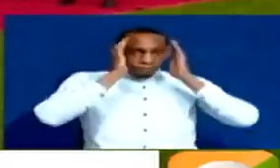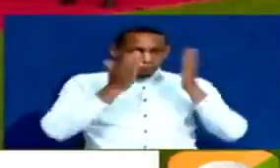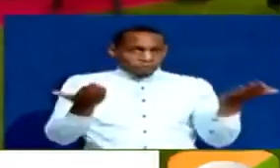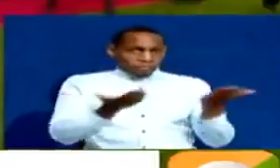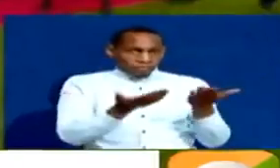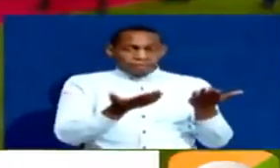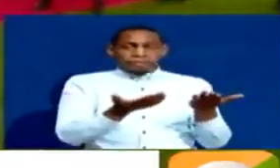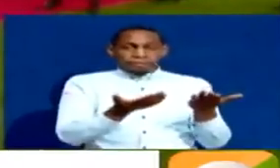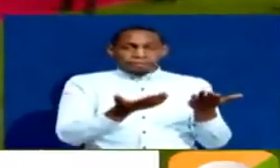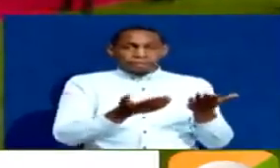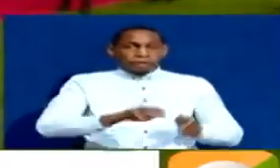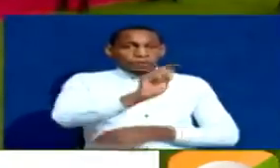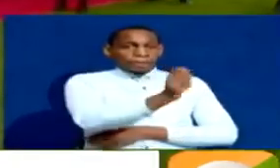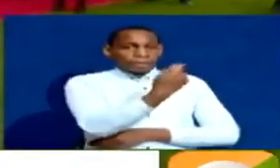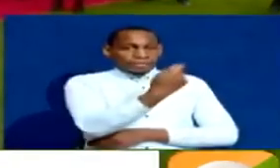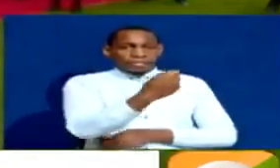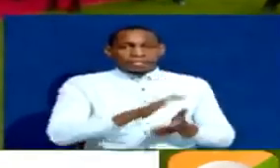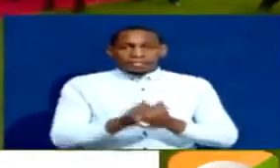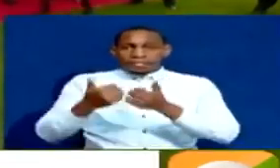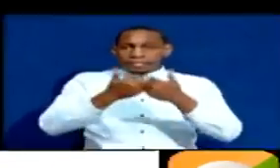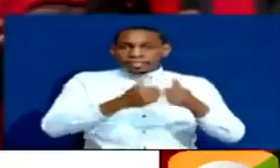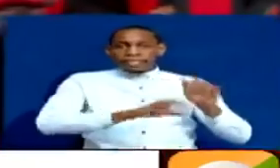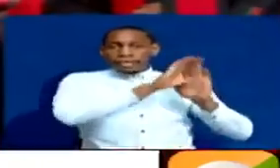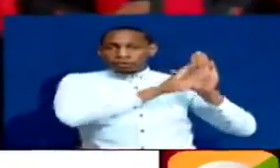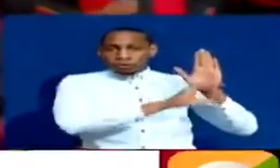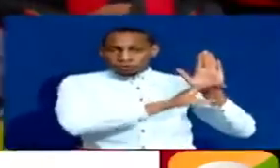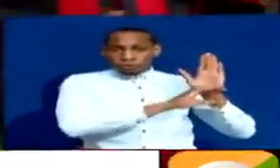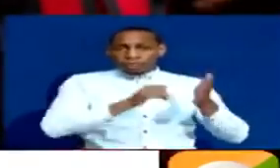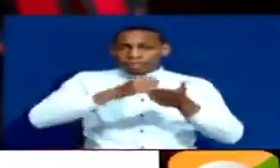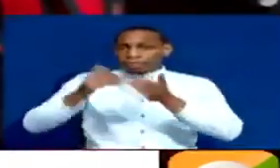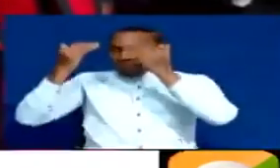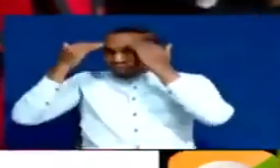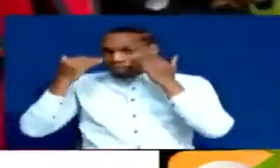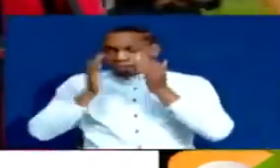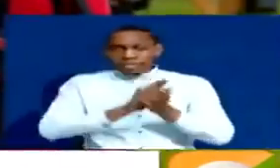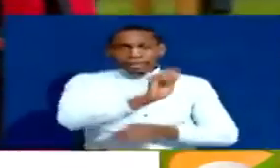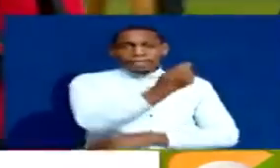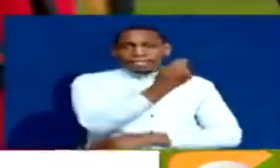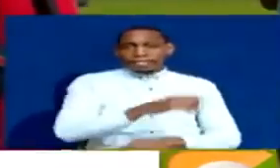now firmly fixated on the president in a battle of constitutionalism pitting the judiciary